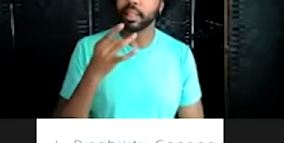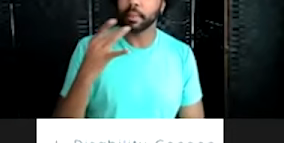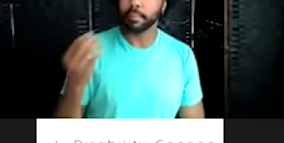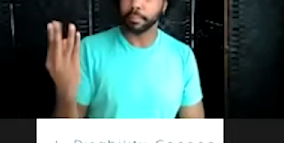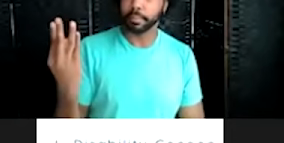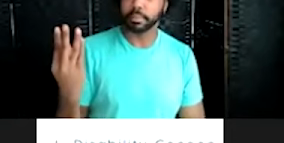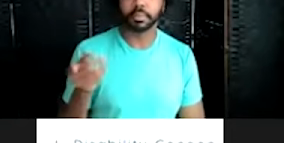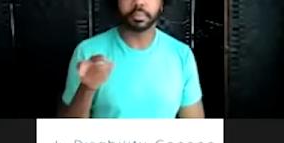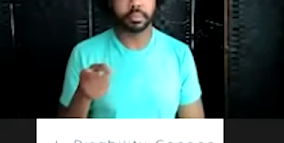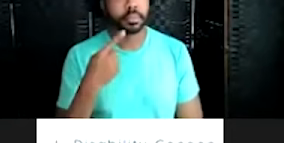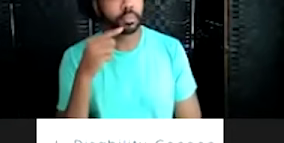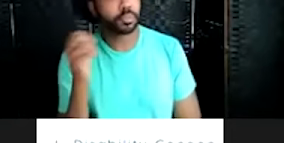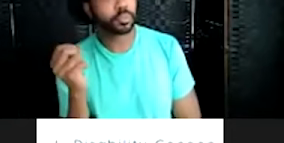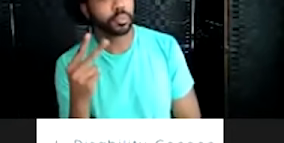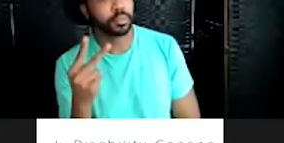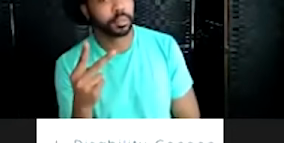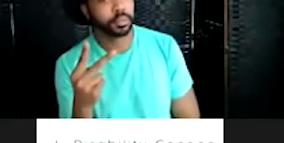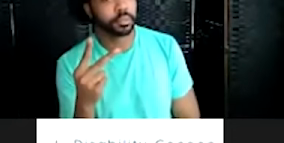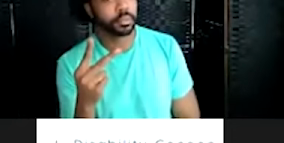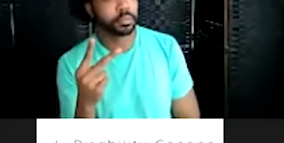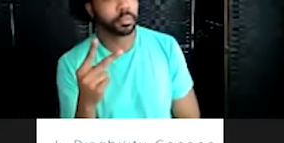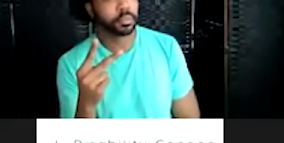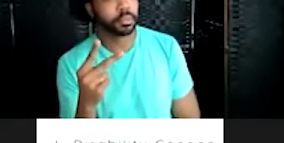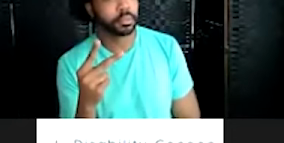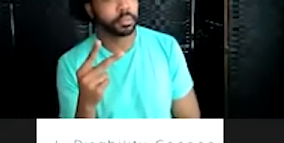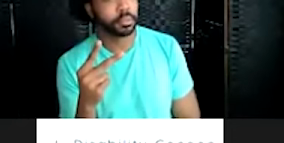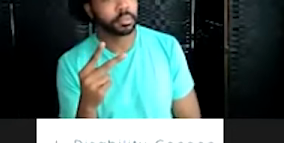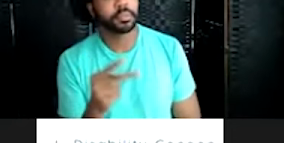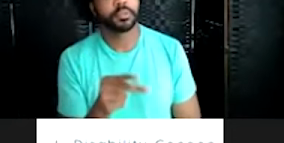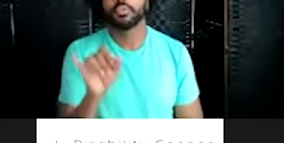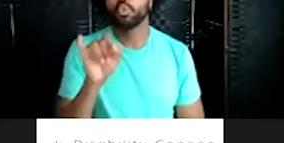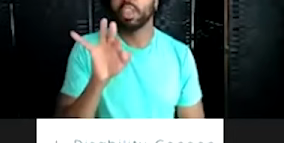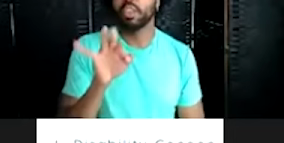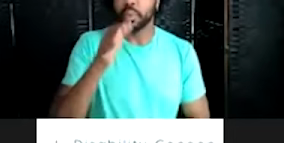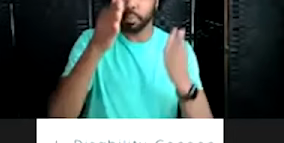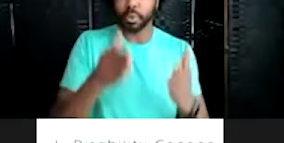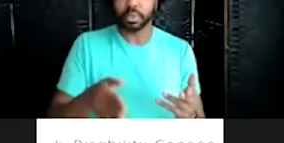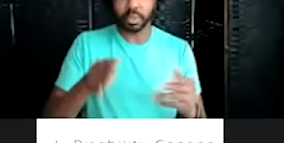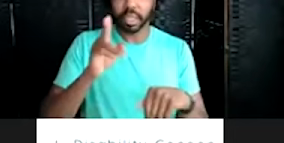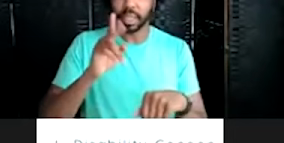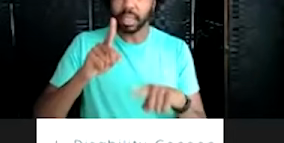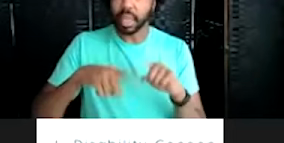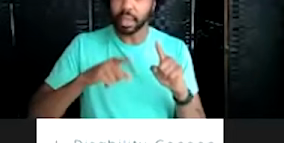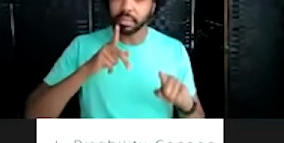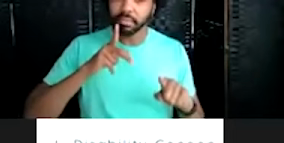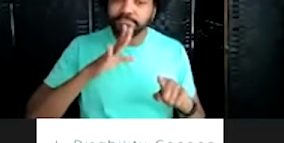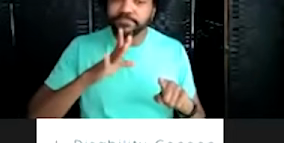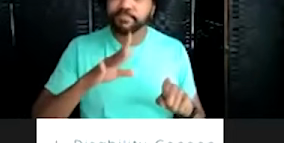Okay. So if the person doesn't have full use of their voice or even